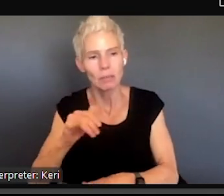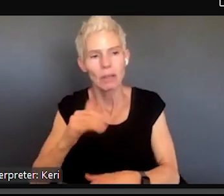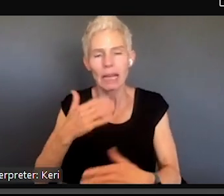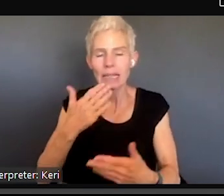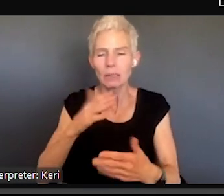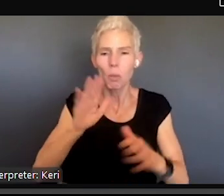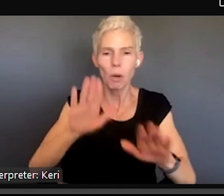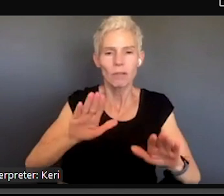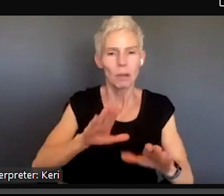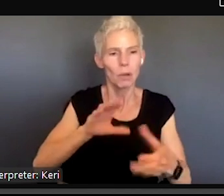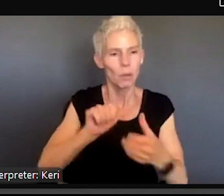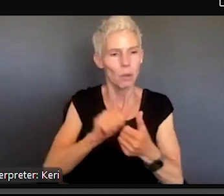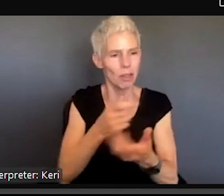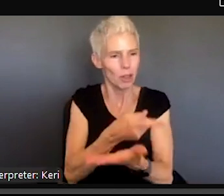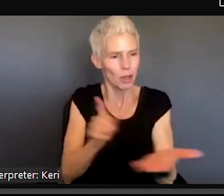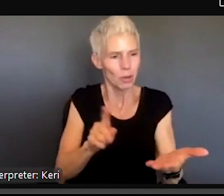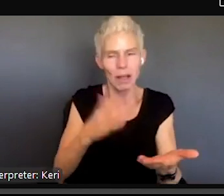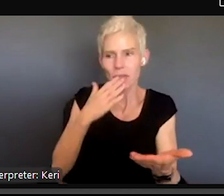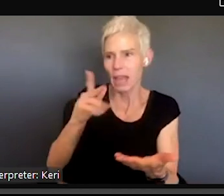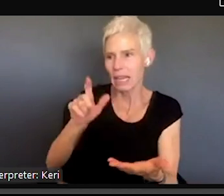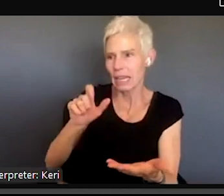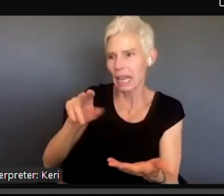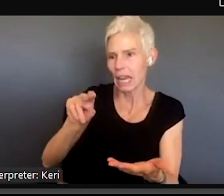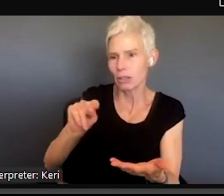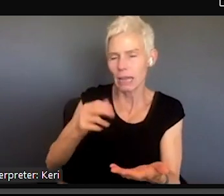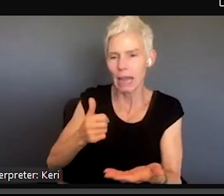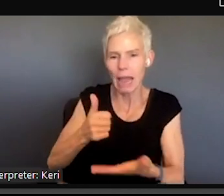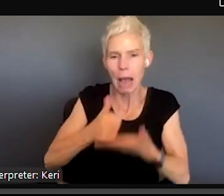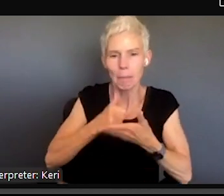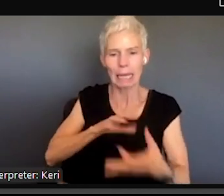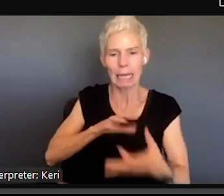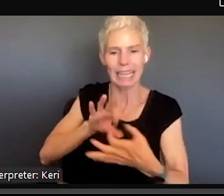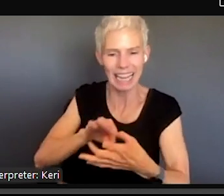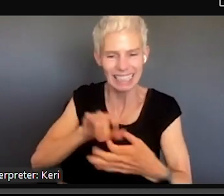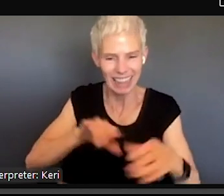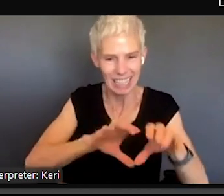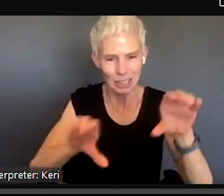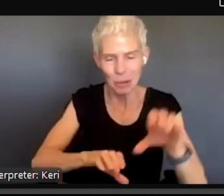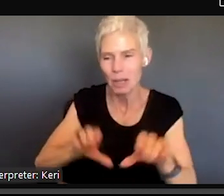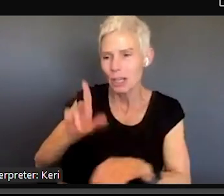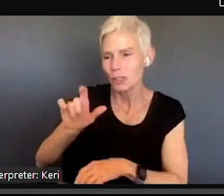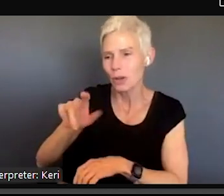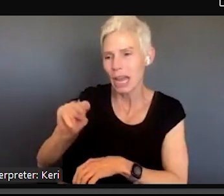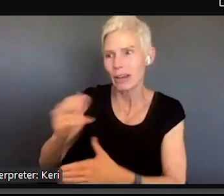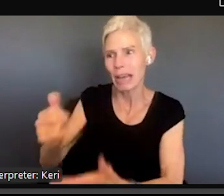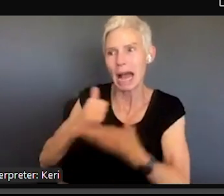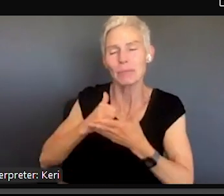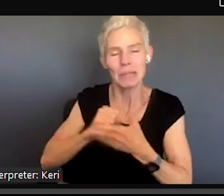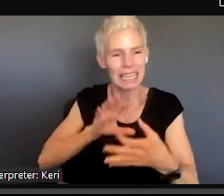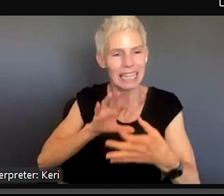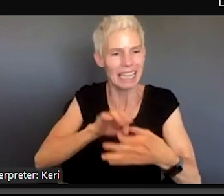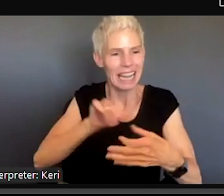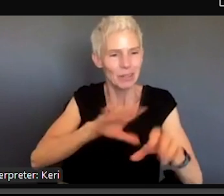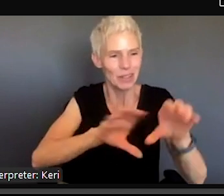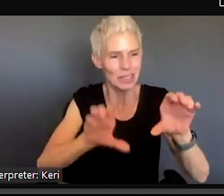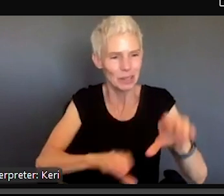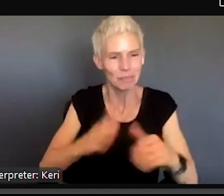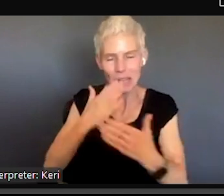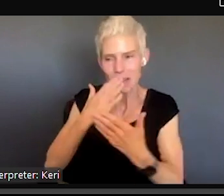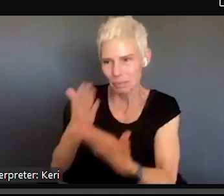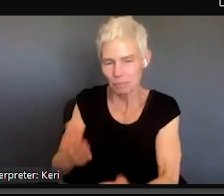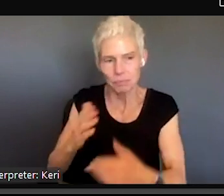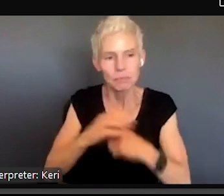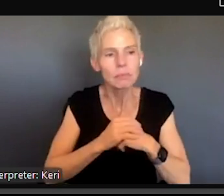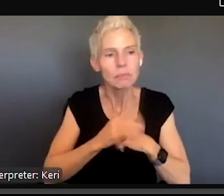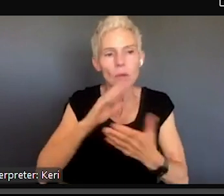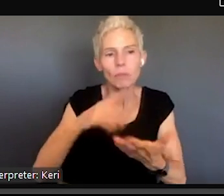helping me get connected. Few issues, but Karen helped me out, so I'm grateful to her. So I was here